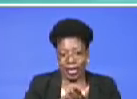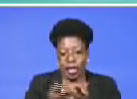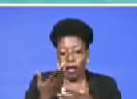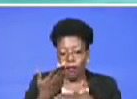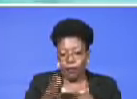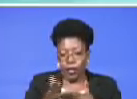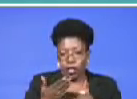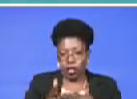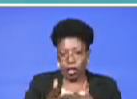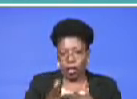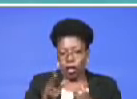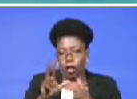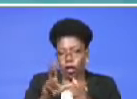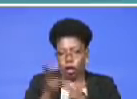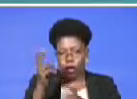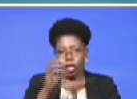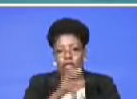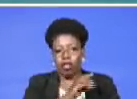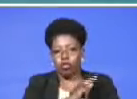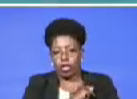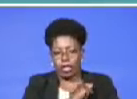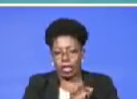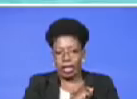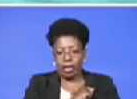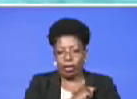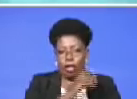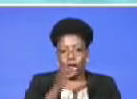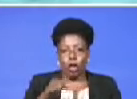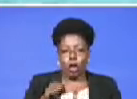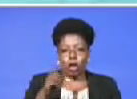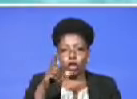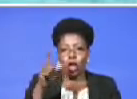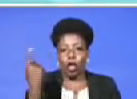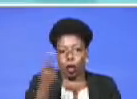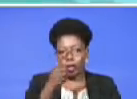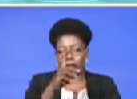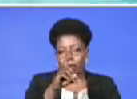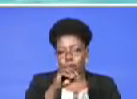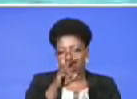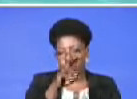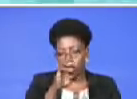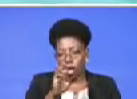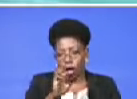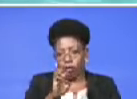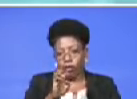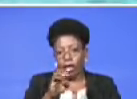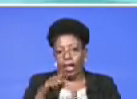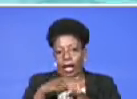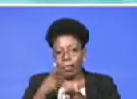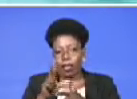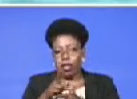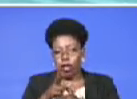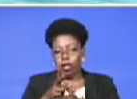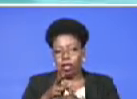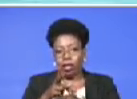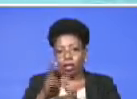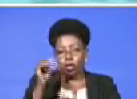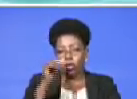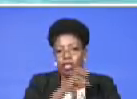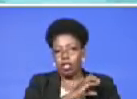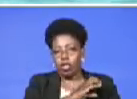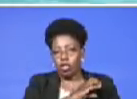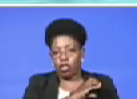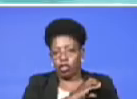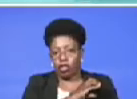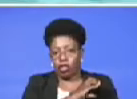Finishing third, Queen Drusilla. Coming in second, Lonesome Dove. And the cannon going to New Susan Chase, skipped by Stephen